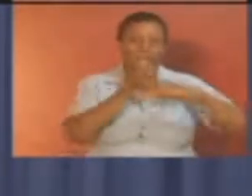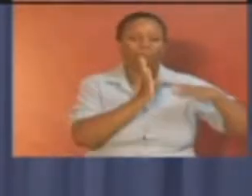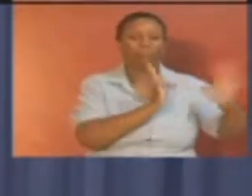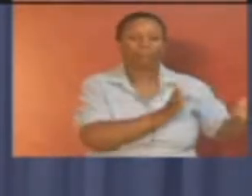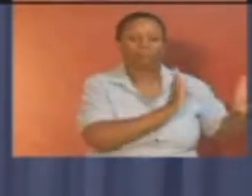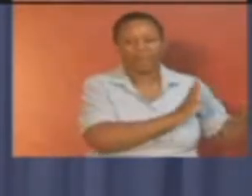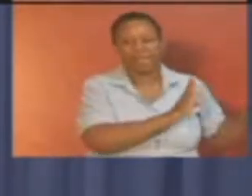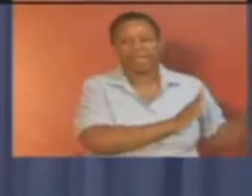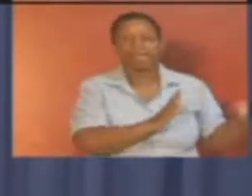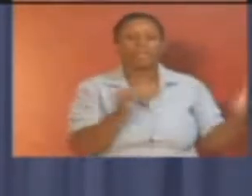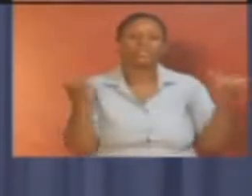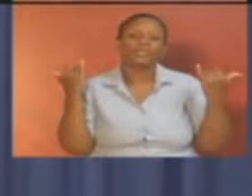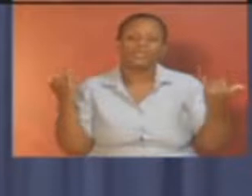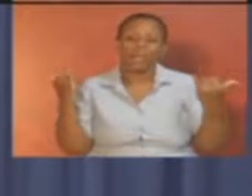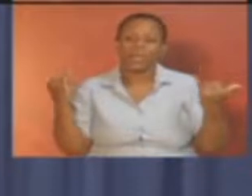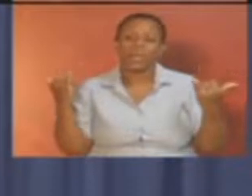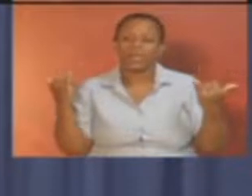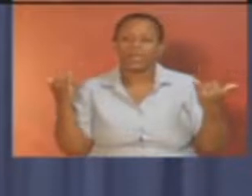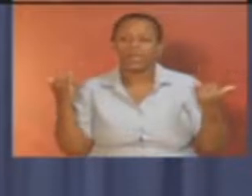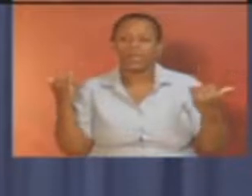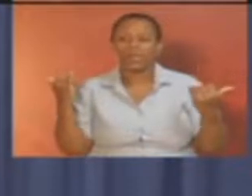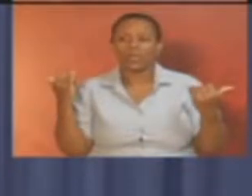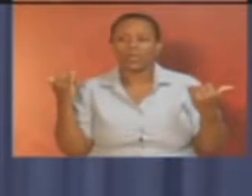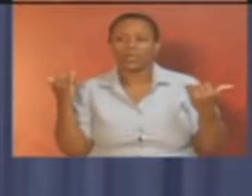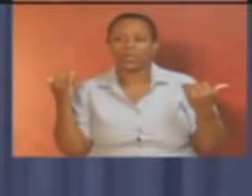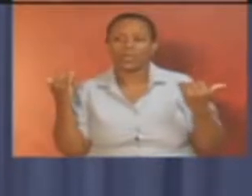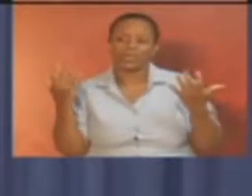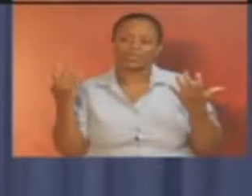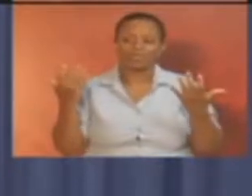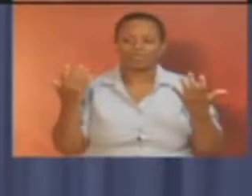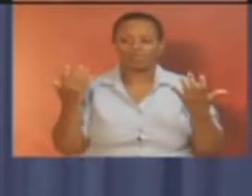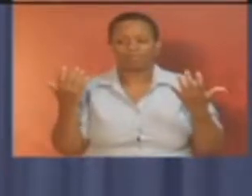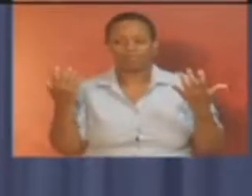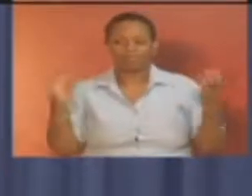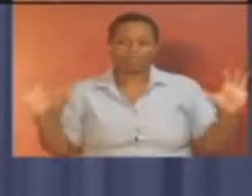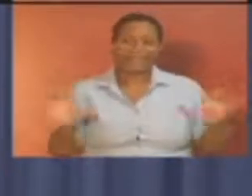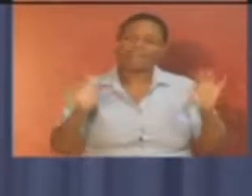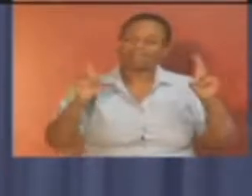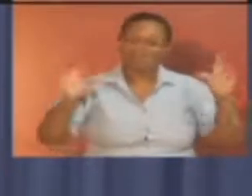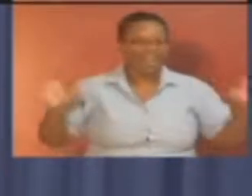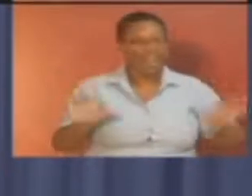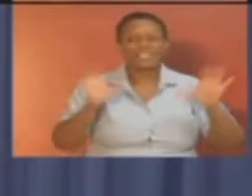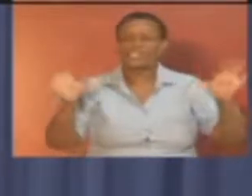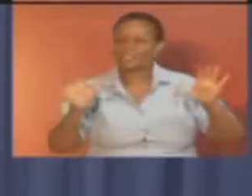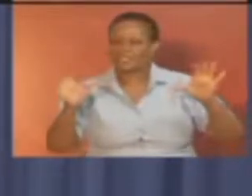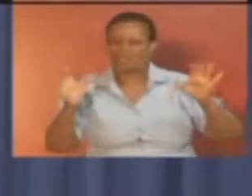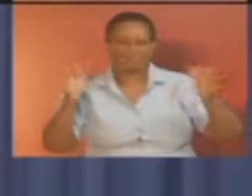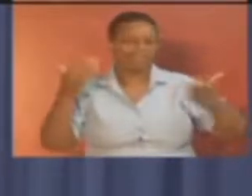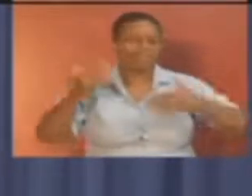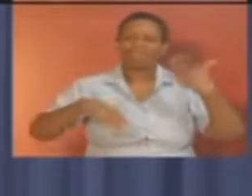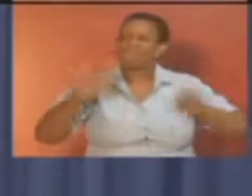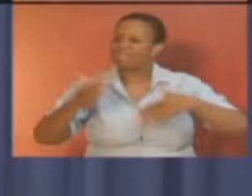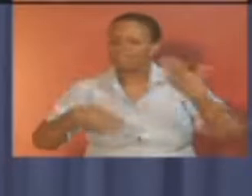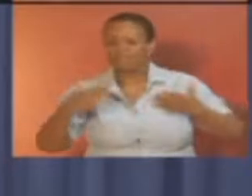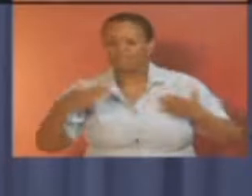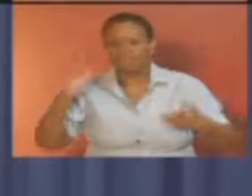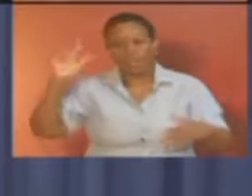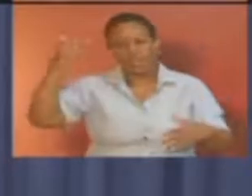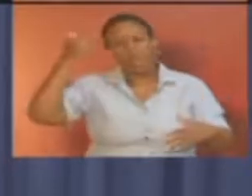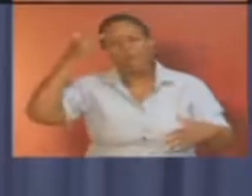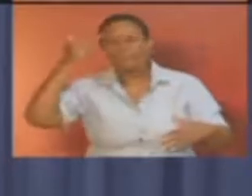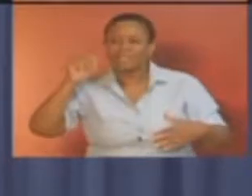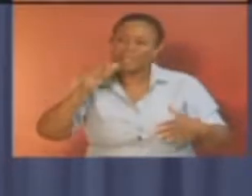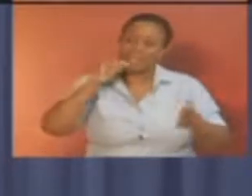action today once we got approval. Cabinet note signed, letter of commitment signed, everything gone